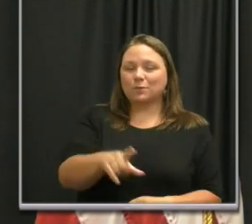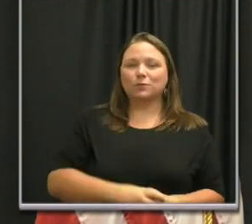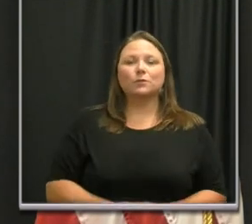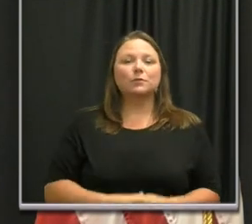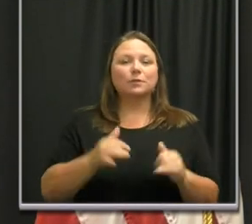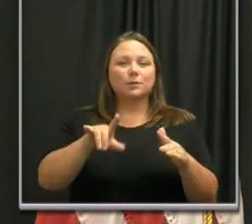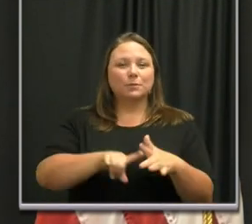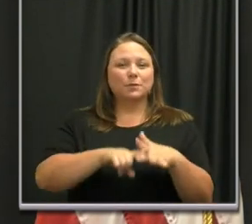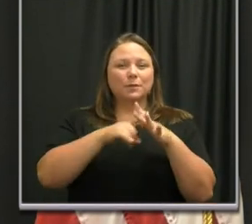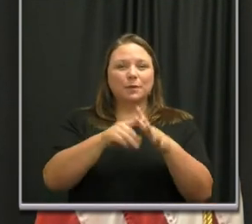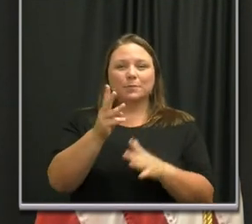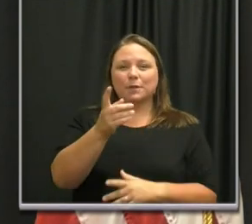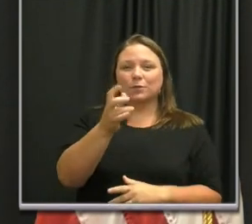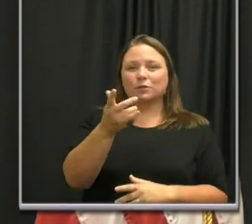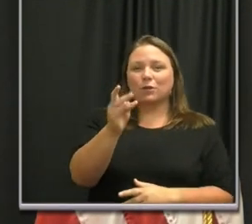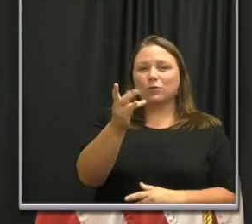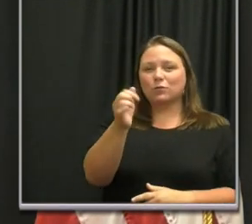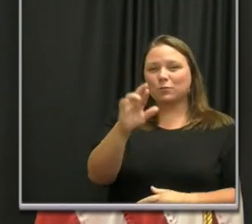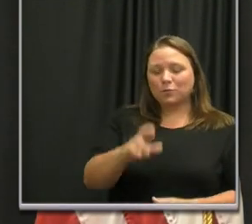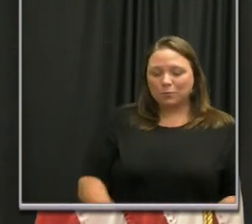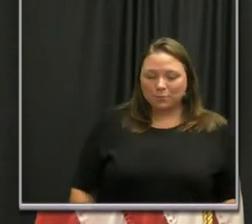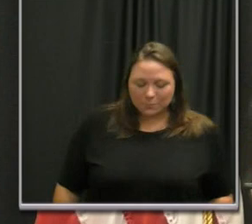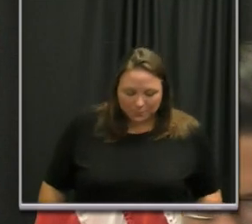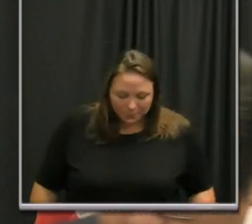We'll now begin with Mayor John Cooper.